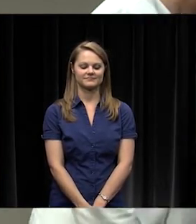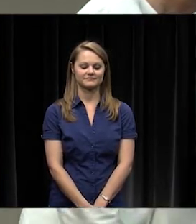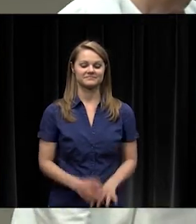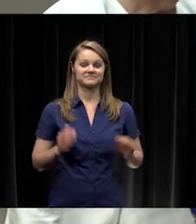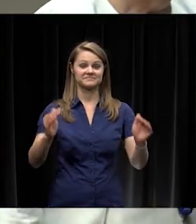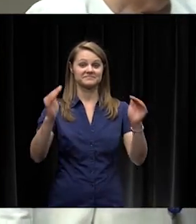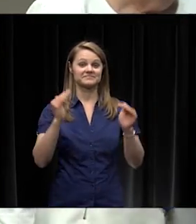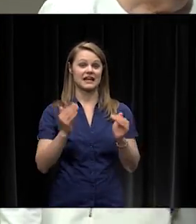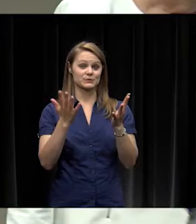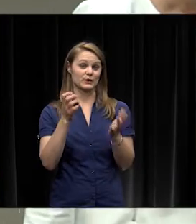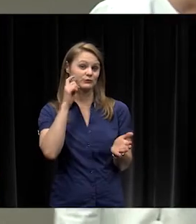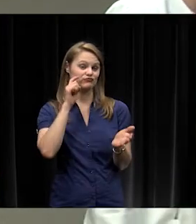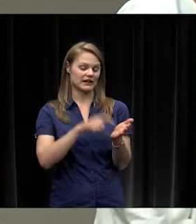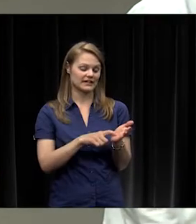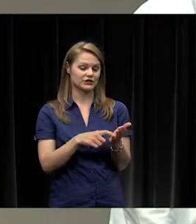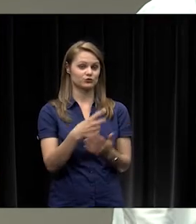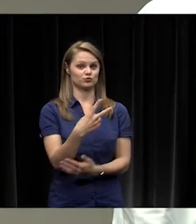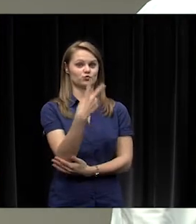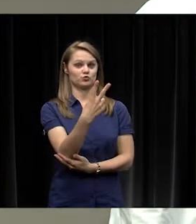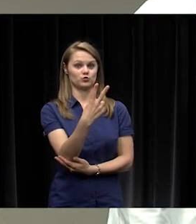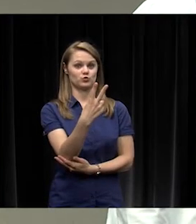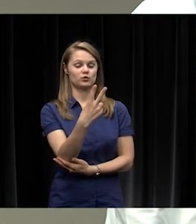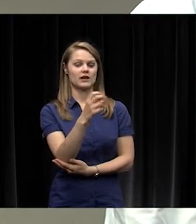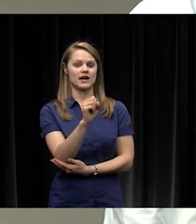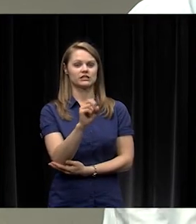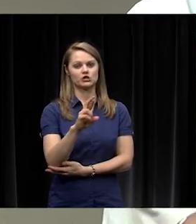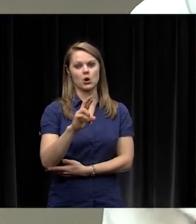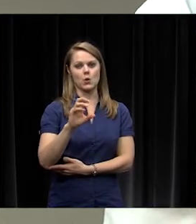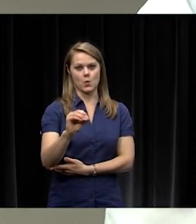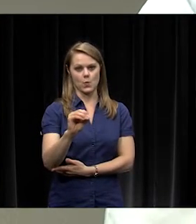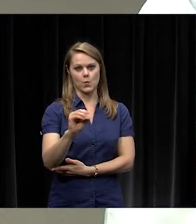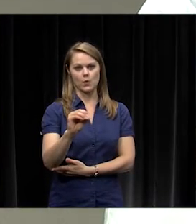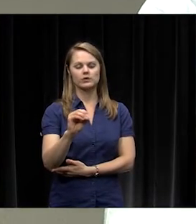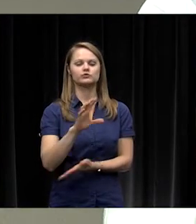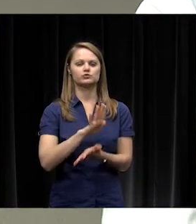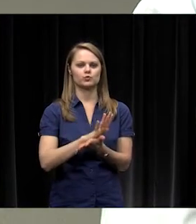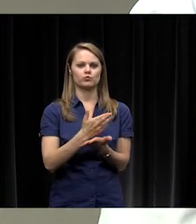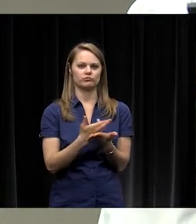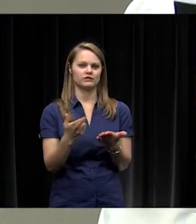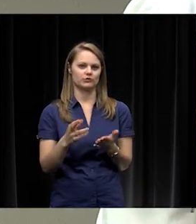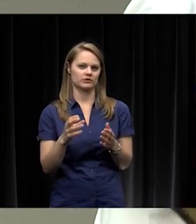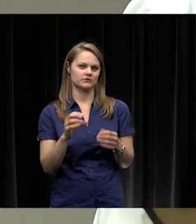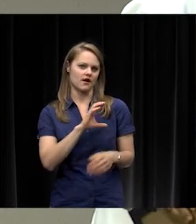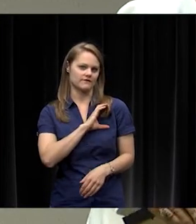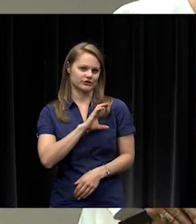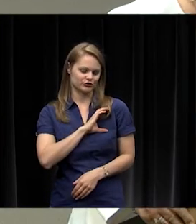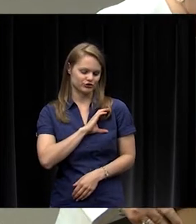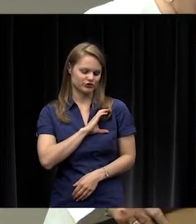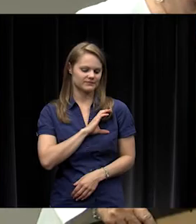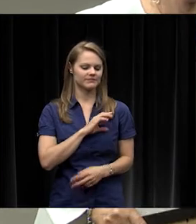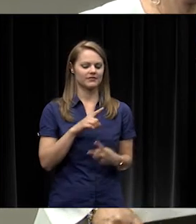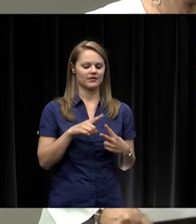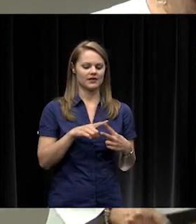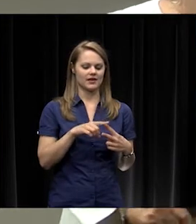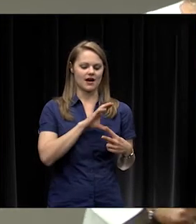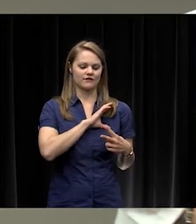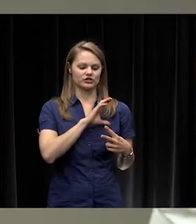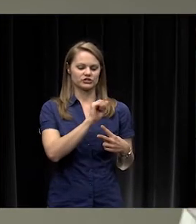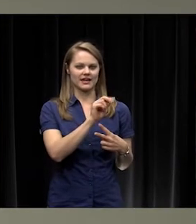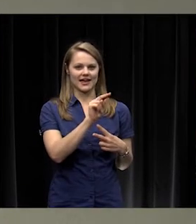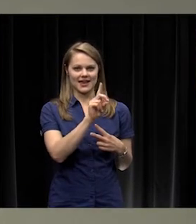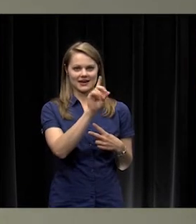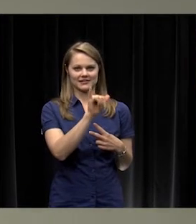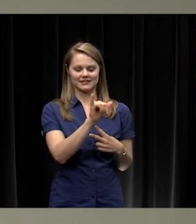Next, we'd like to recognize two school resource officers, SROs, for their service to the district. I'd like to ask Officers Andy Falcon and